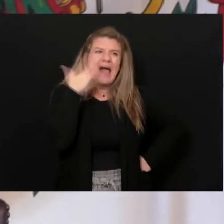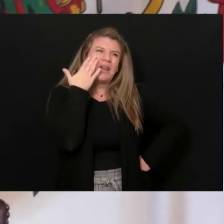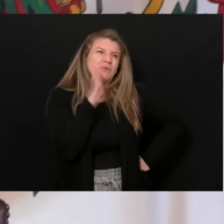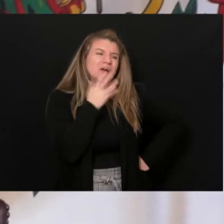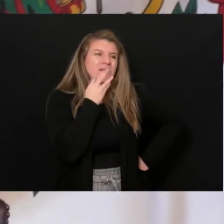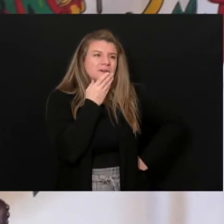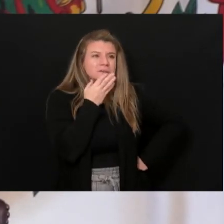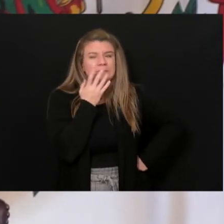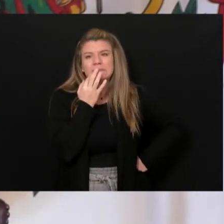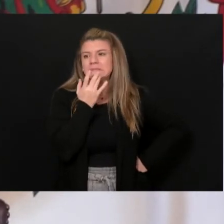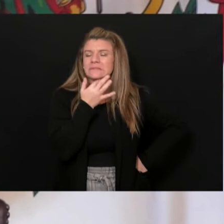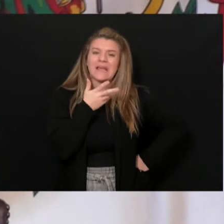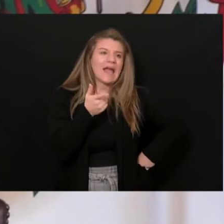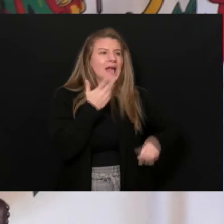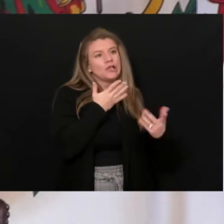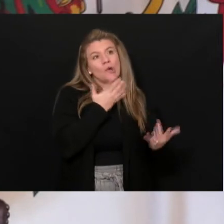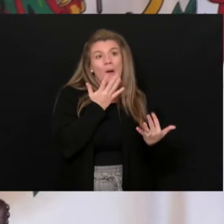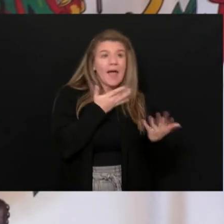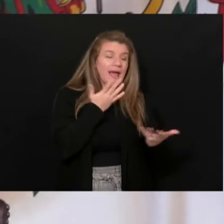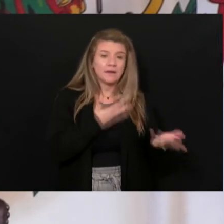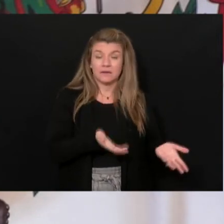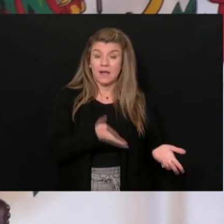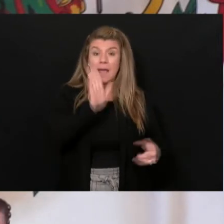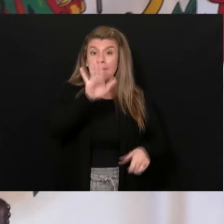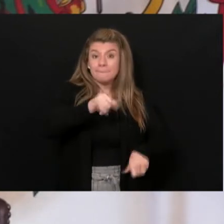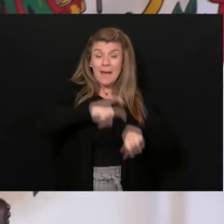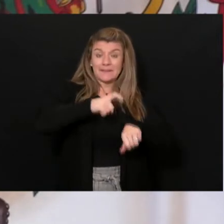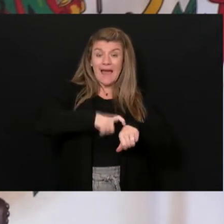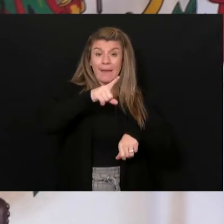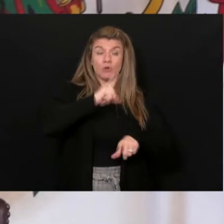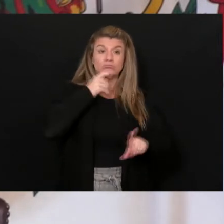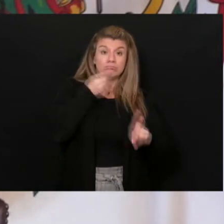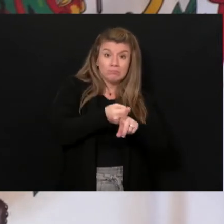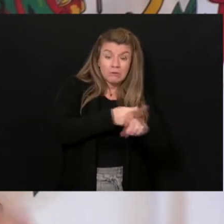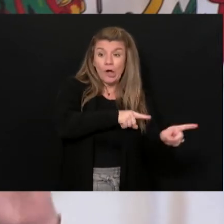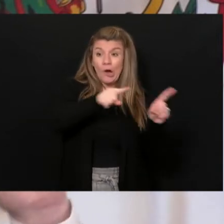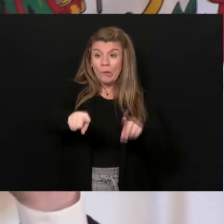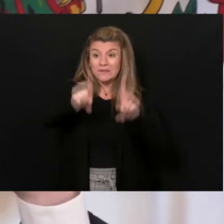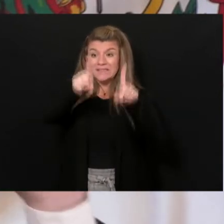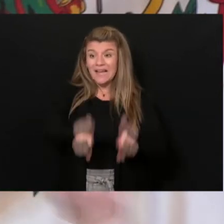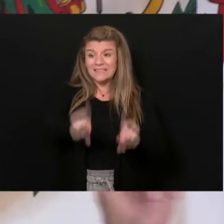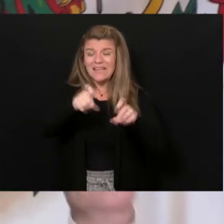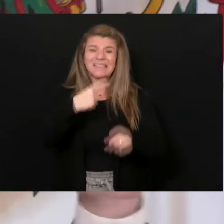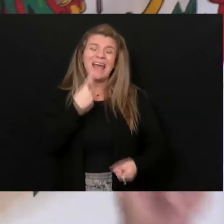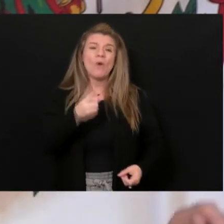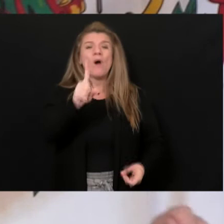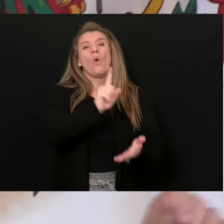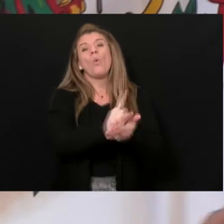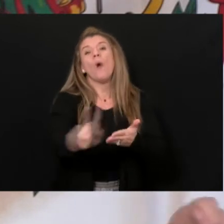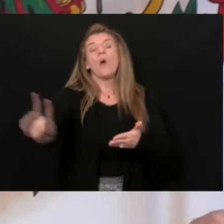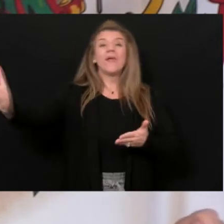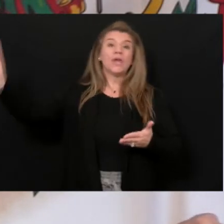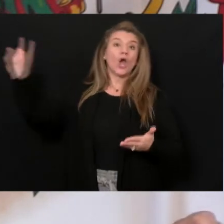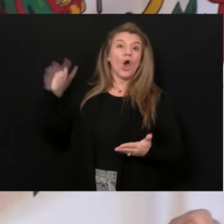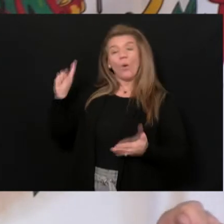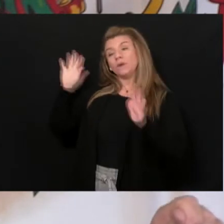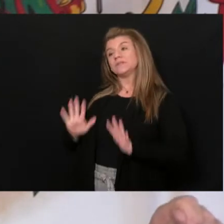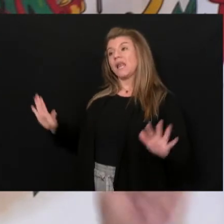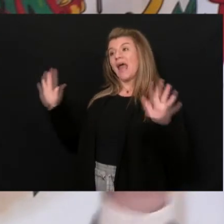going on and everything. And then by the time you go in and you say, well, a week ago last